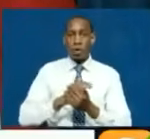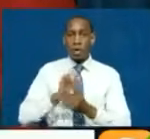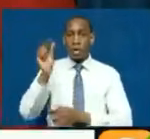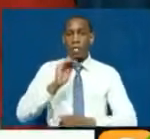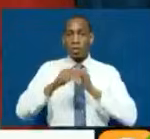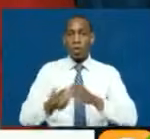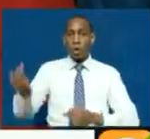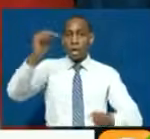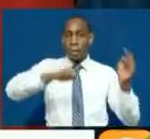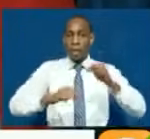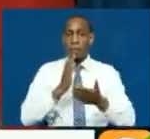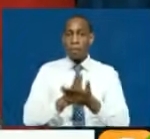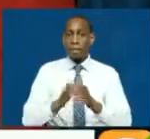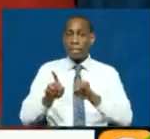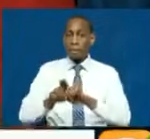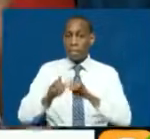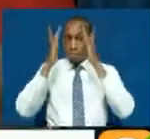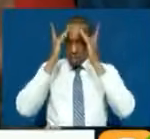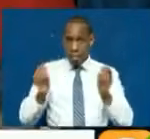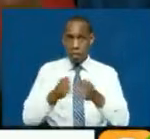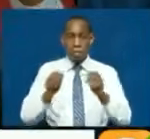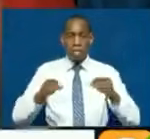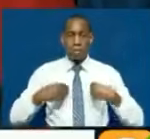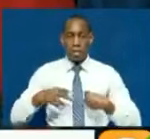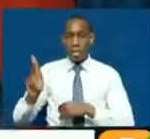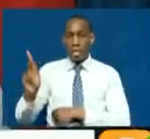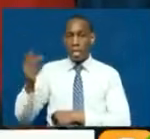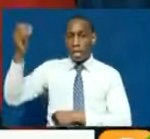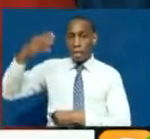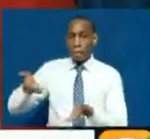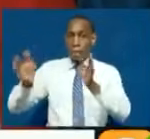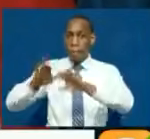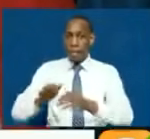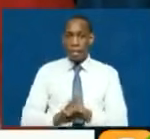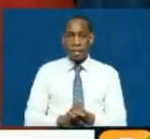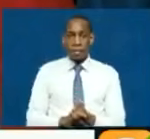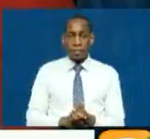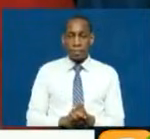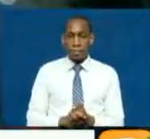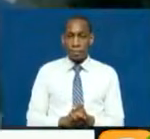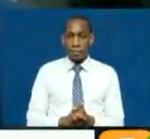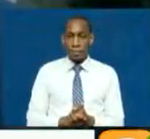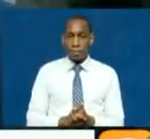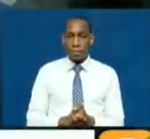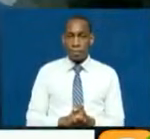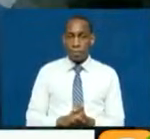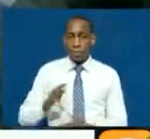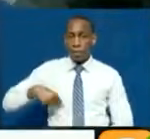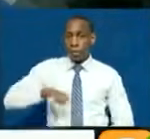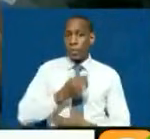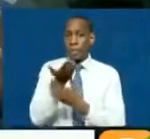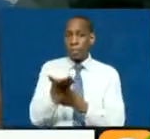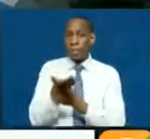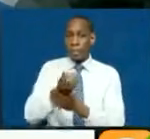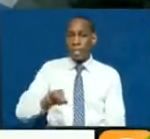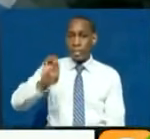regions to affirm that position. Yes. We cannot allow Kenya Power to go down as long as we exist, all of us. We are pleading